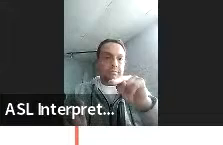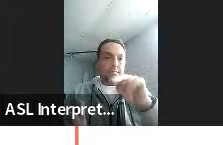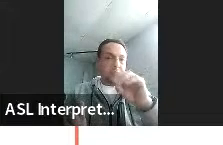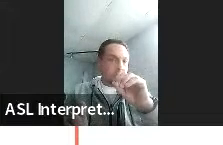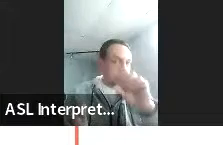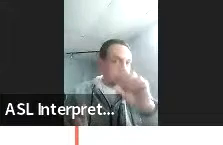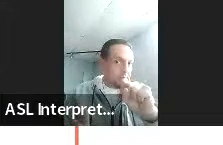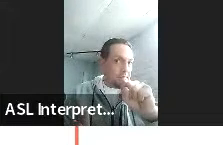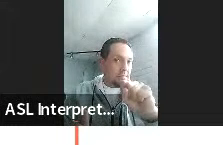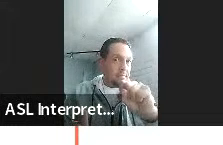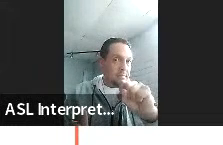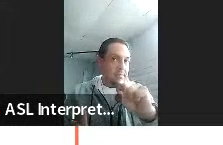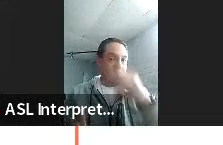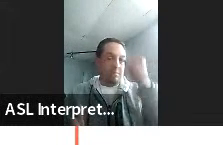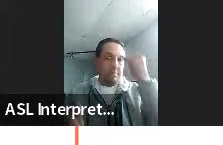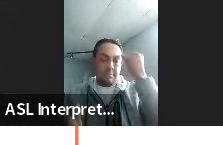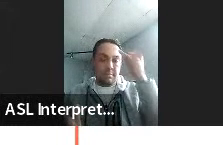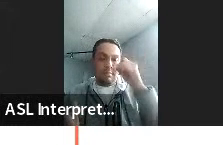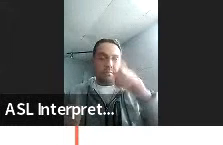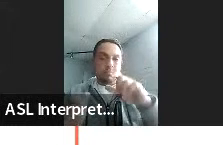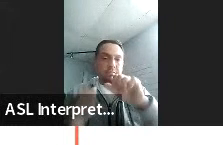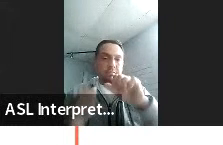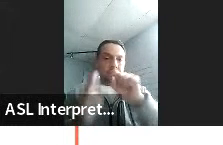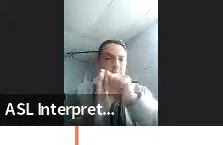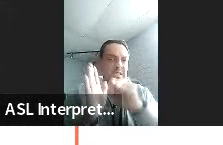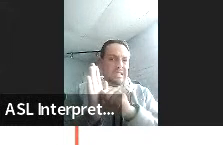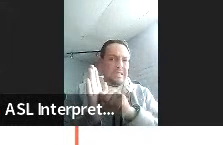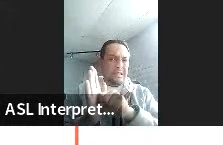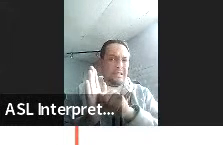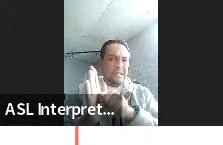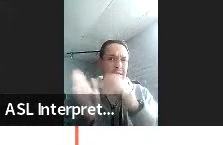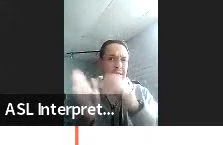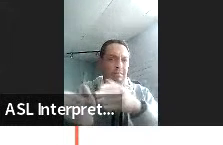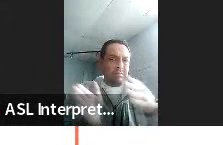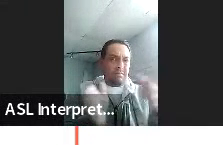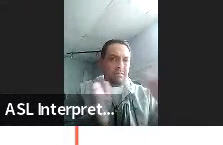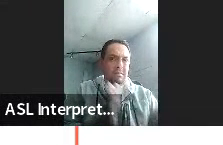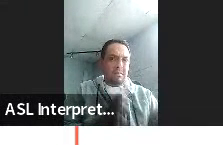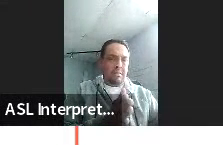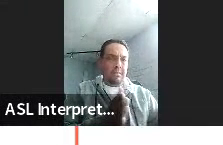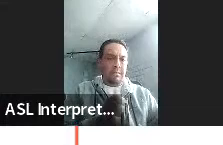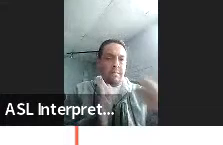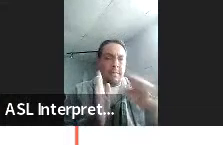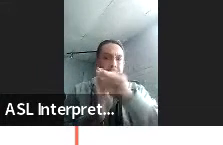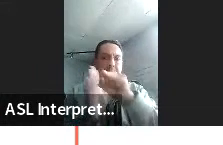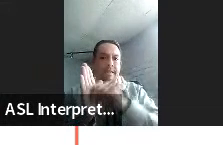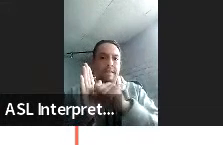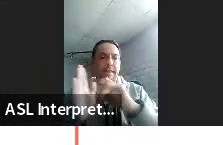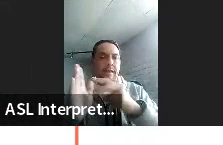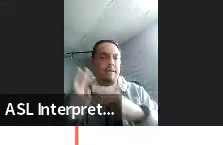still a state process. Is that correct, Matt? Yes, that's right. So the state is very clear that